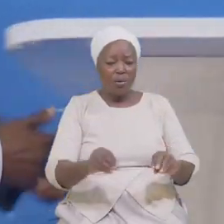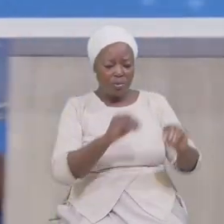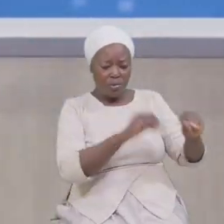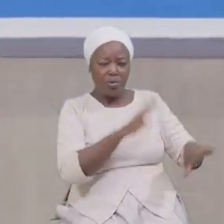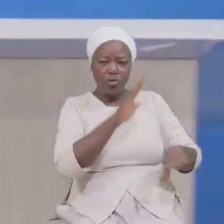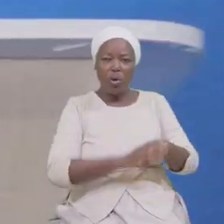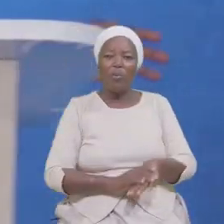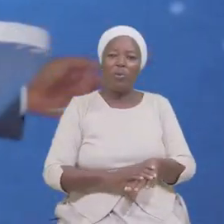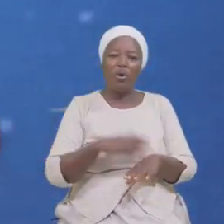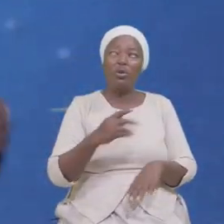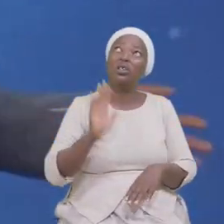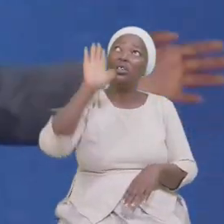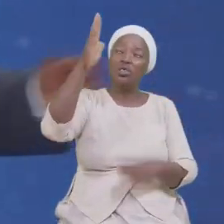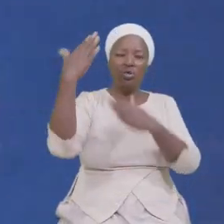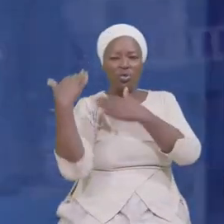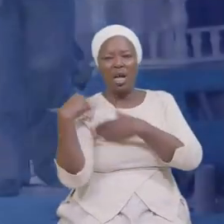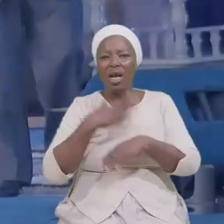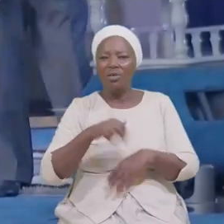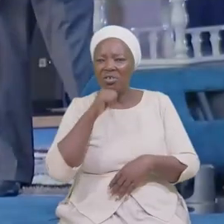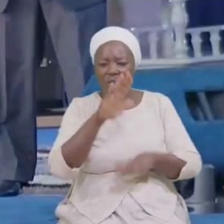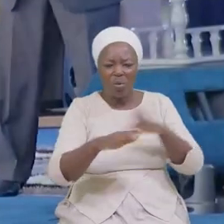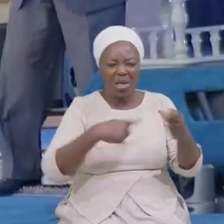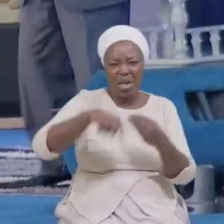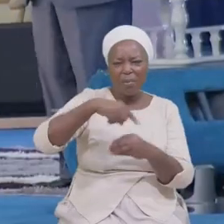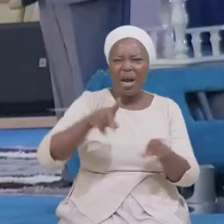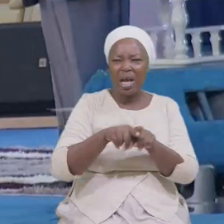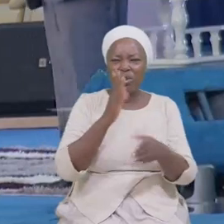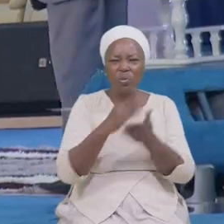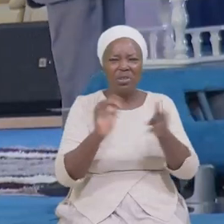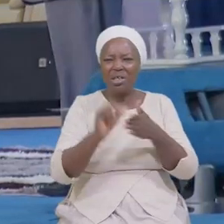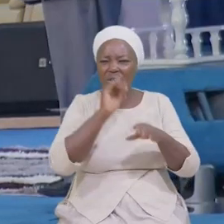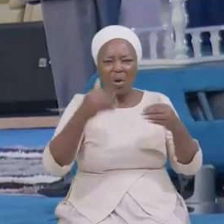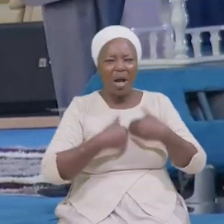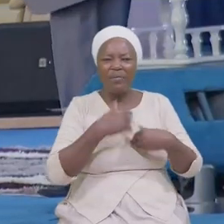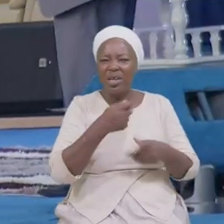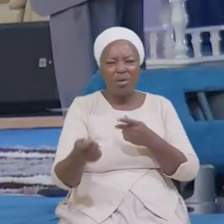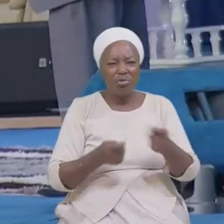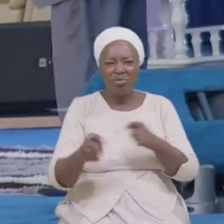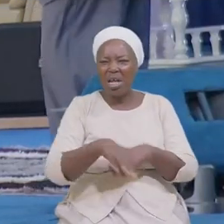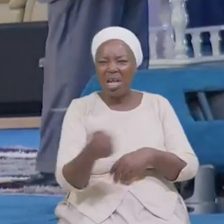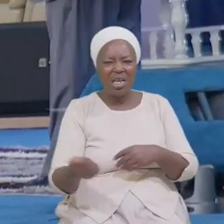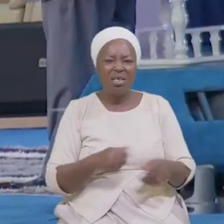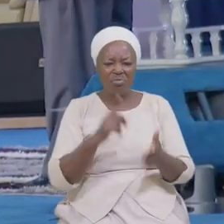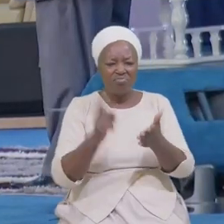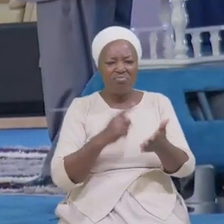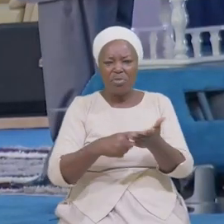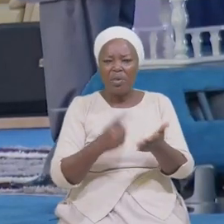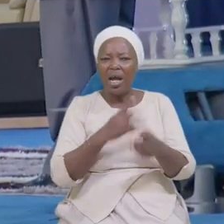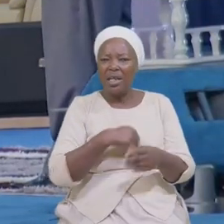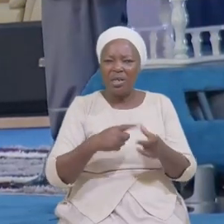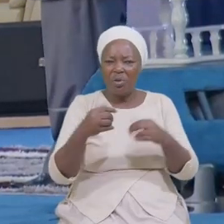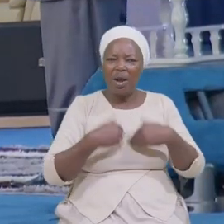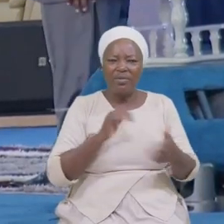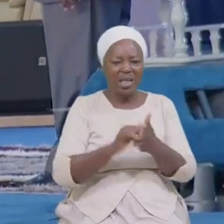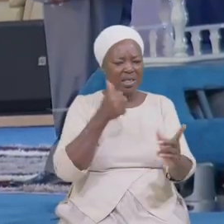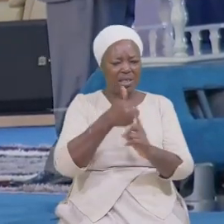shoulder, and you are not walking about as somebody that doesn't have any control, any check, and you have self-management. That's